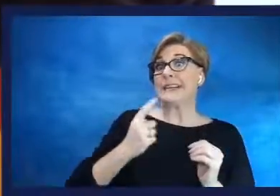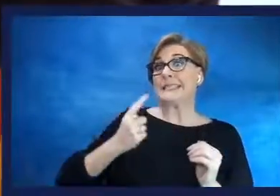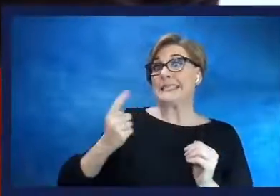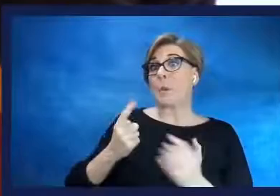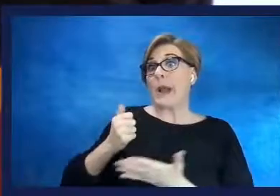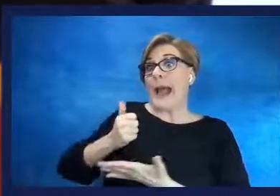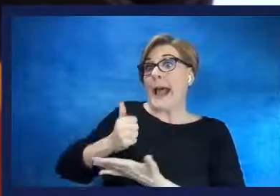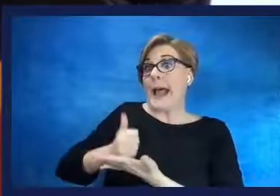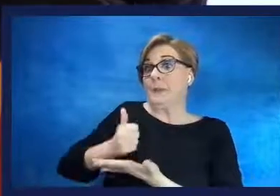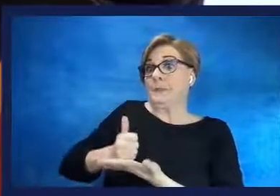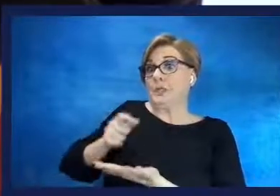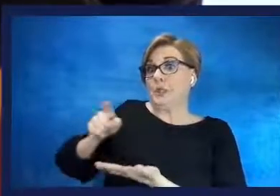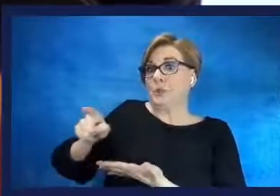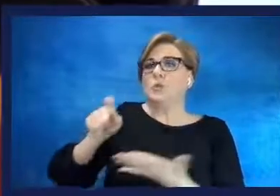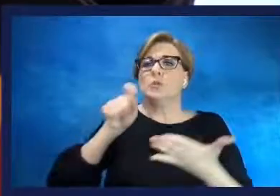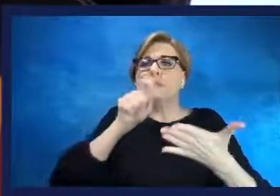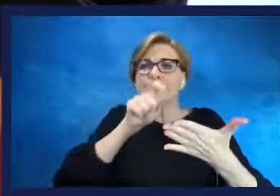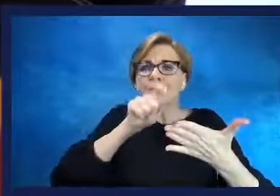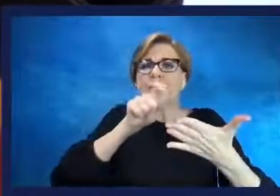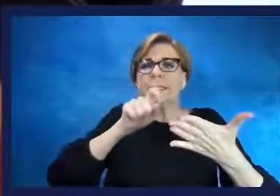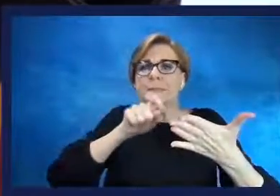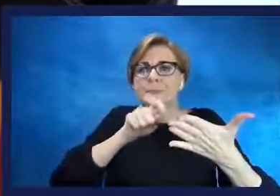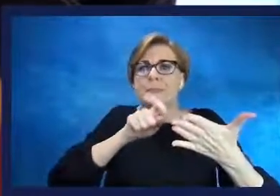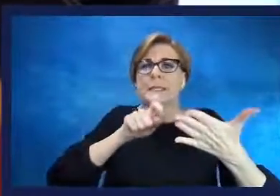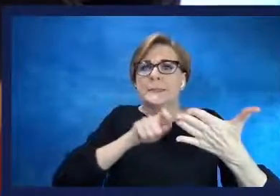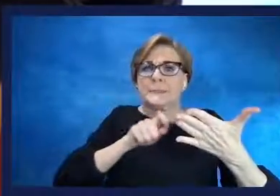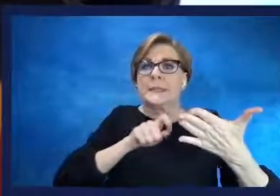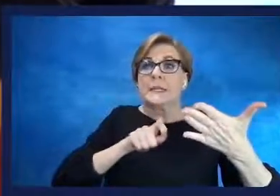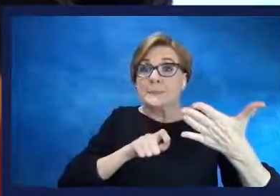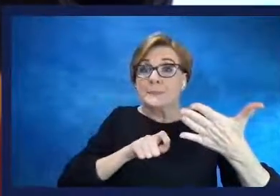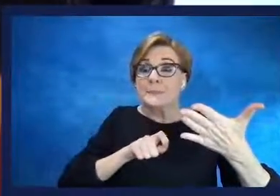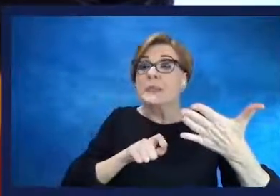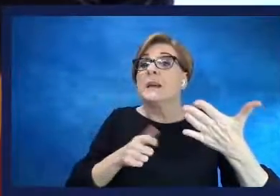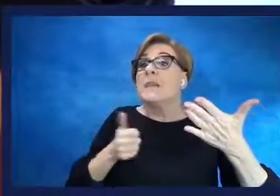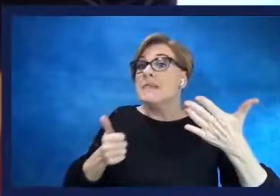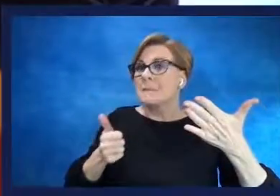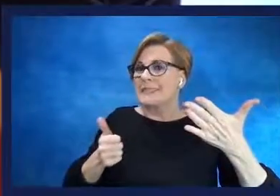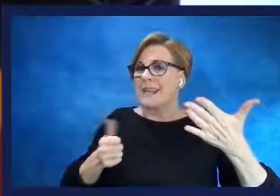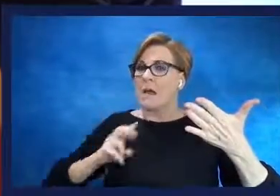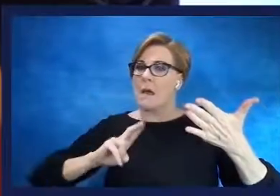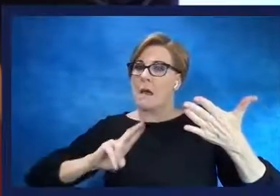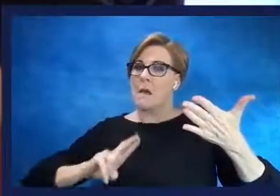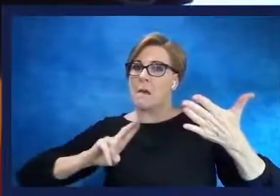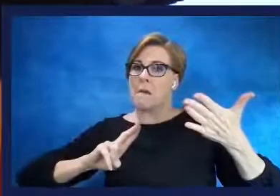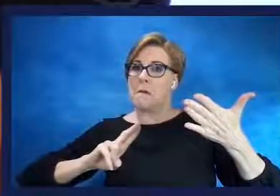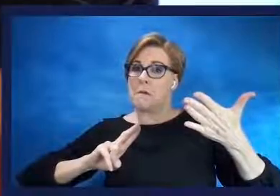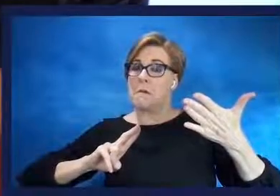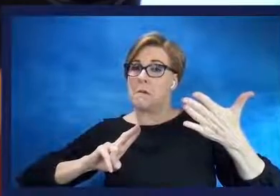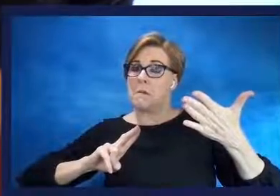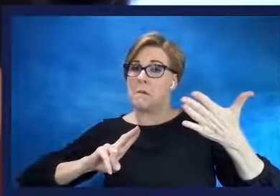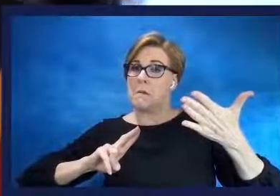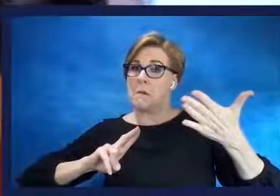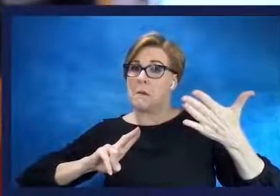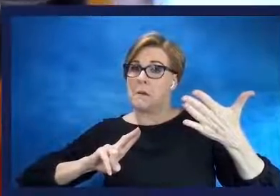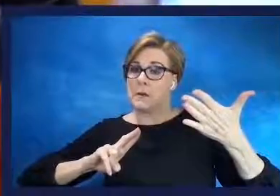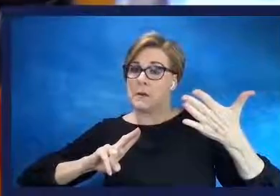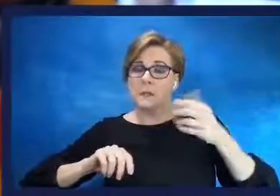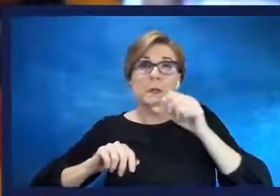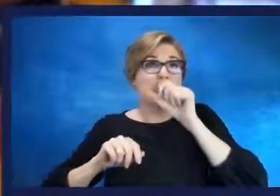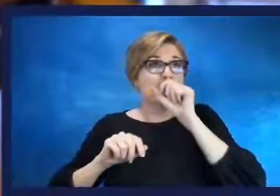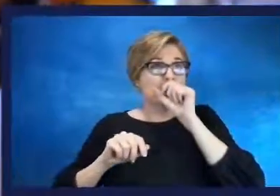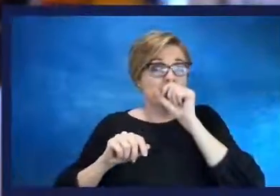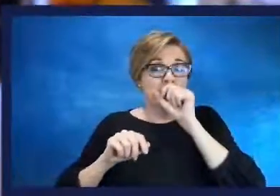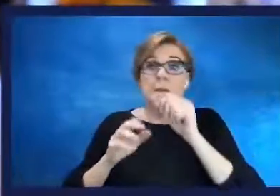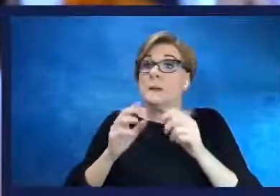identify themselves here. So, but in this section, a lot of people misunderstand that to be somebody's assisting you with signing. It actually